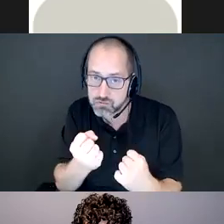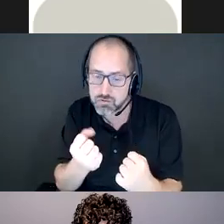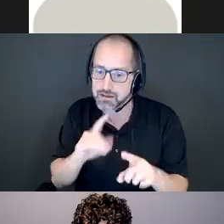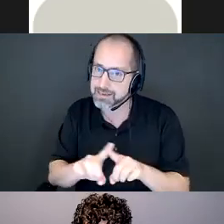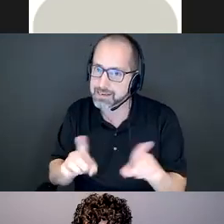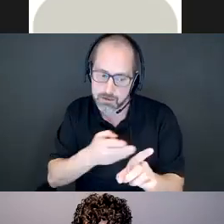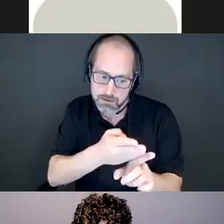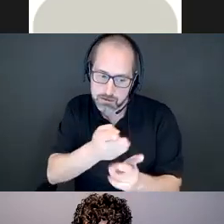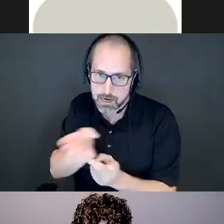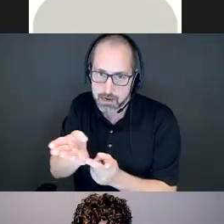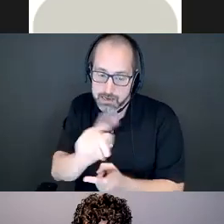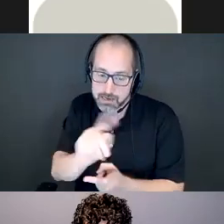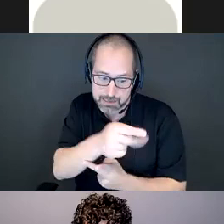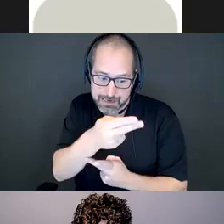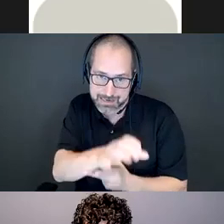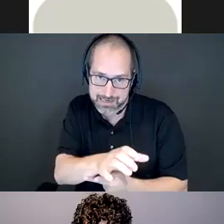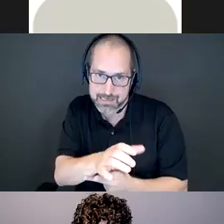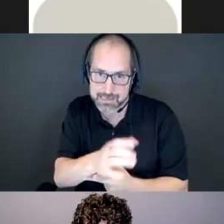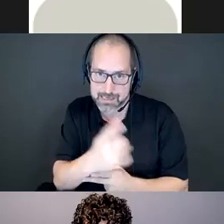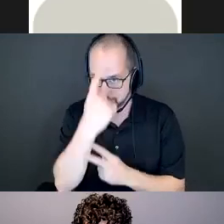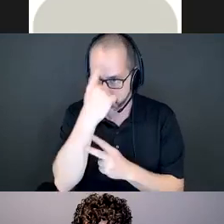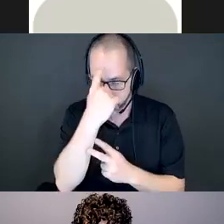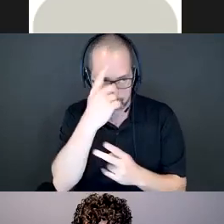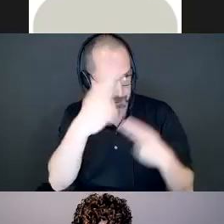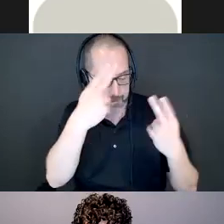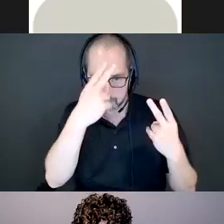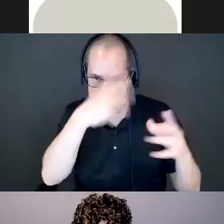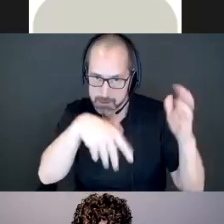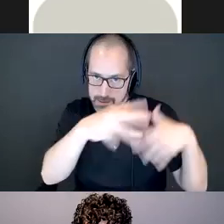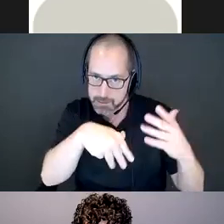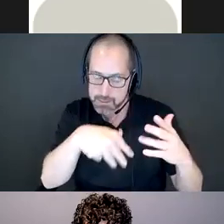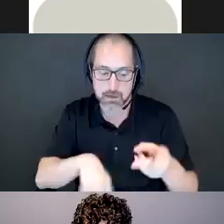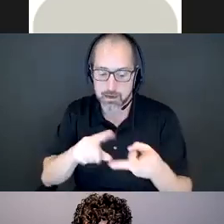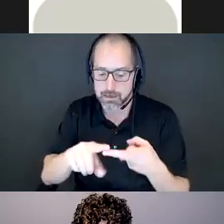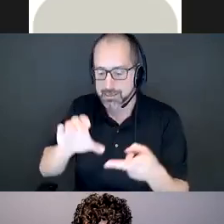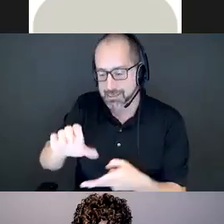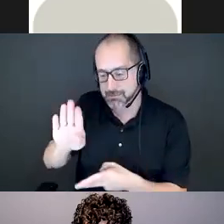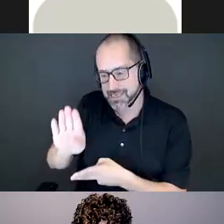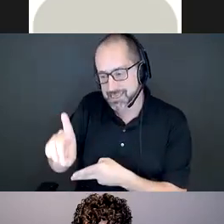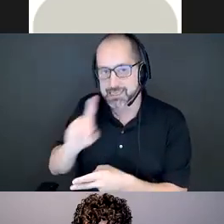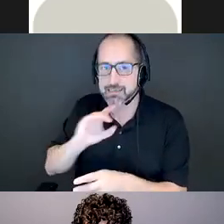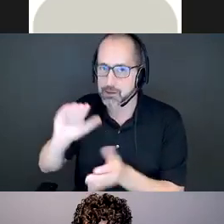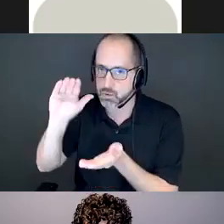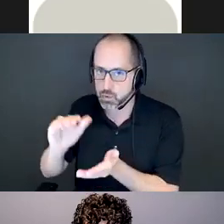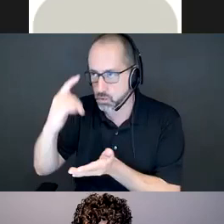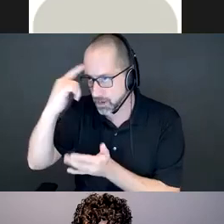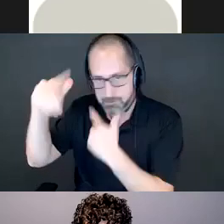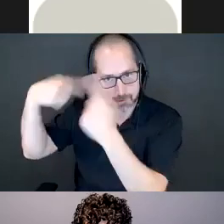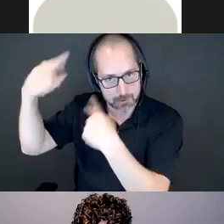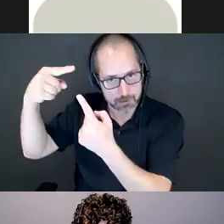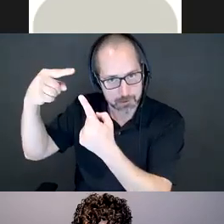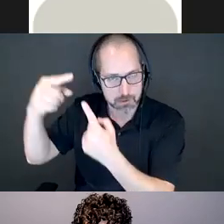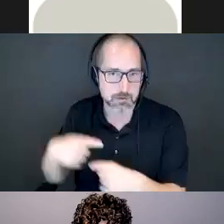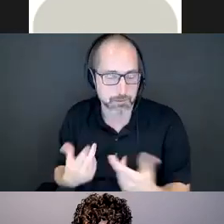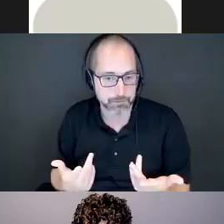the THC has psychoactive components, and CBD, there's no psychoactive component. It can be